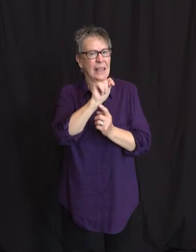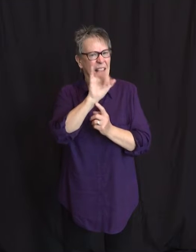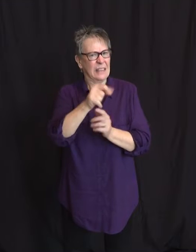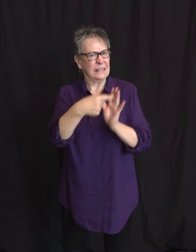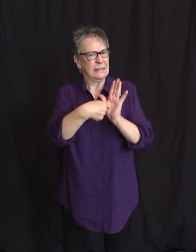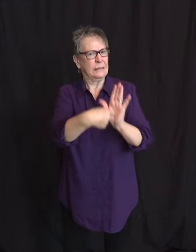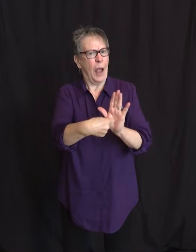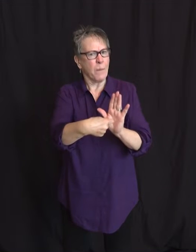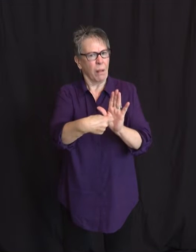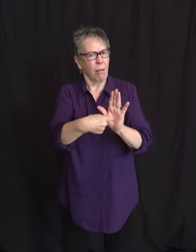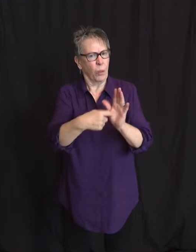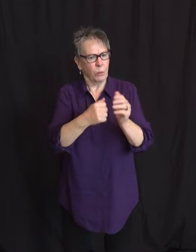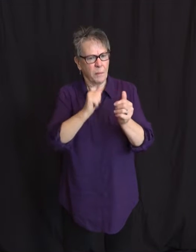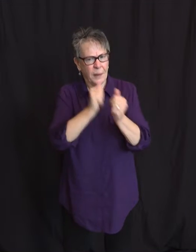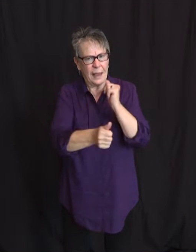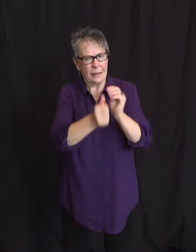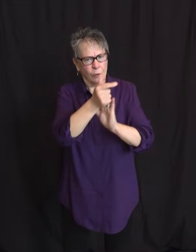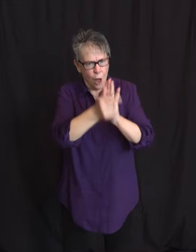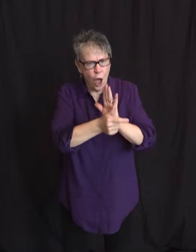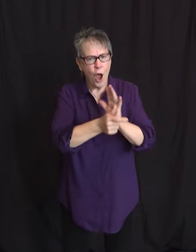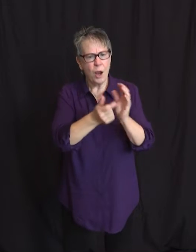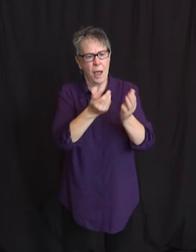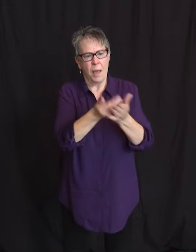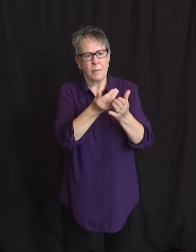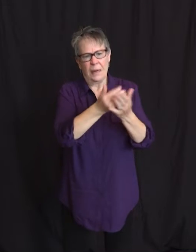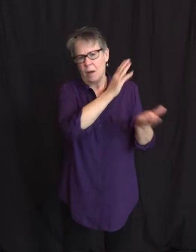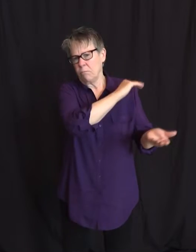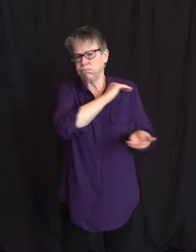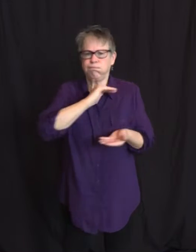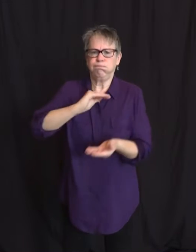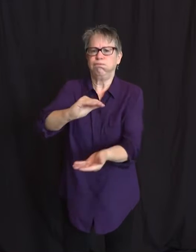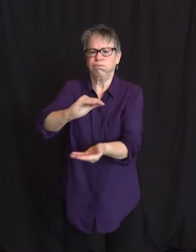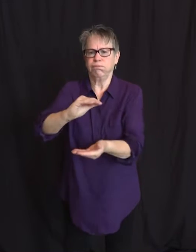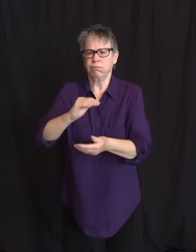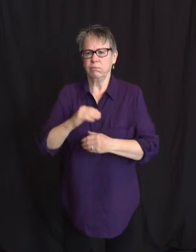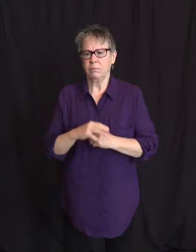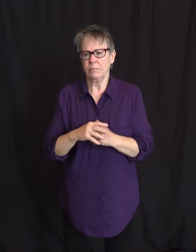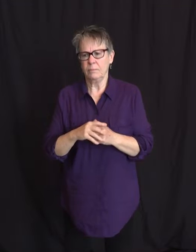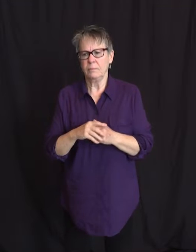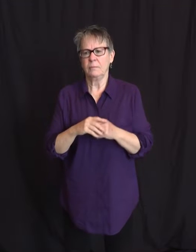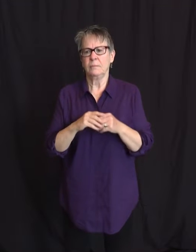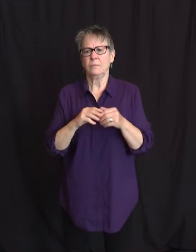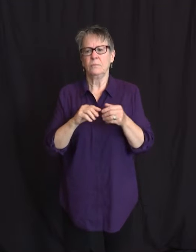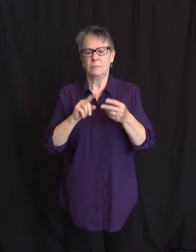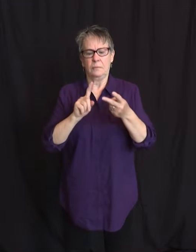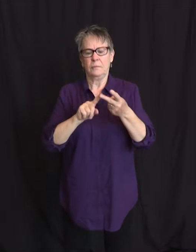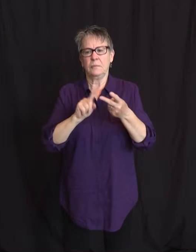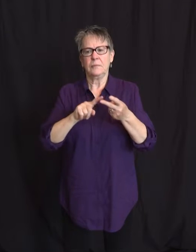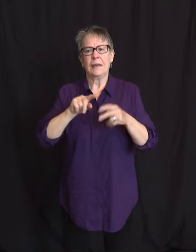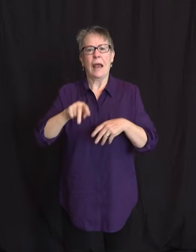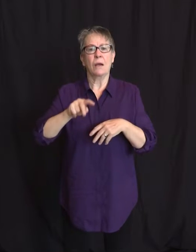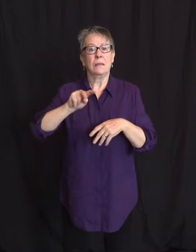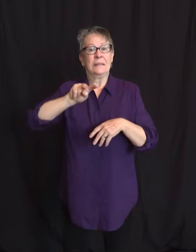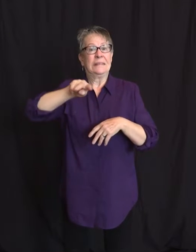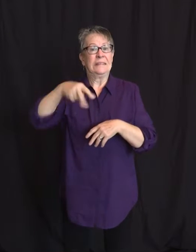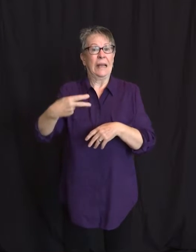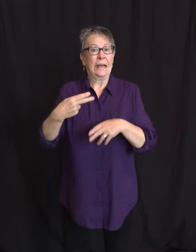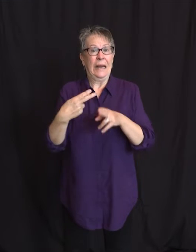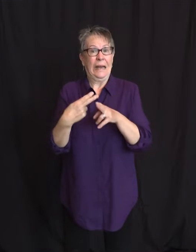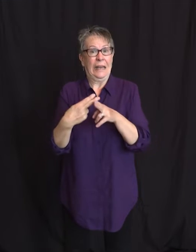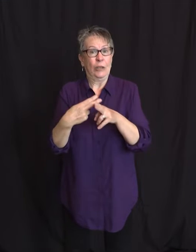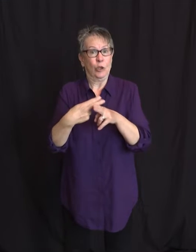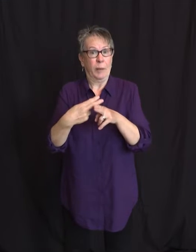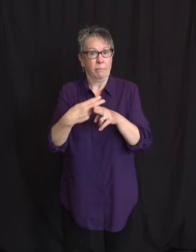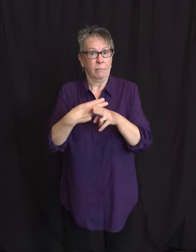interim package. Interim because we know we need to do much more. Now here's the good news. The good news is that today, the